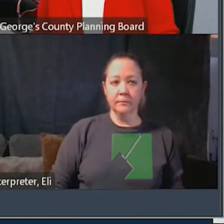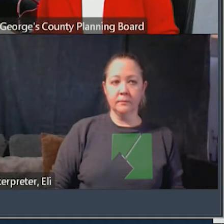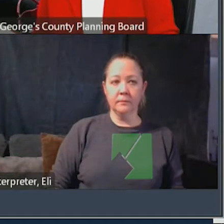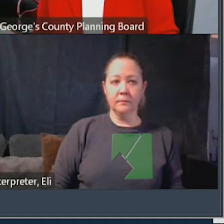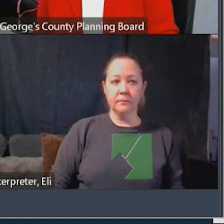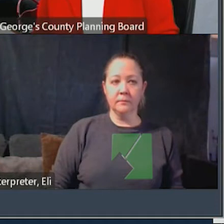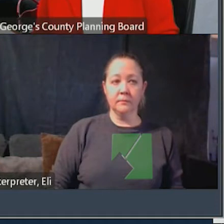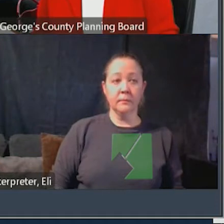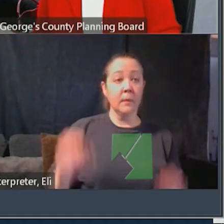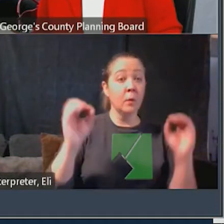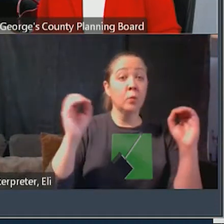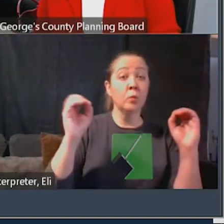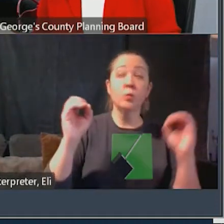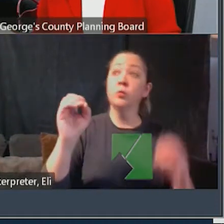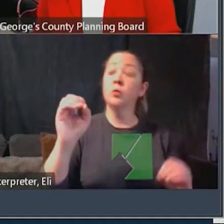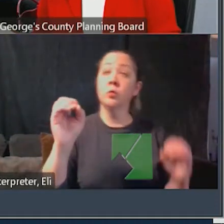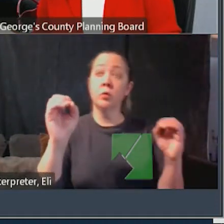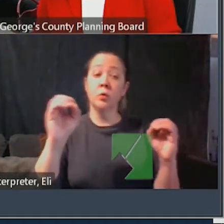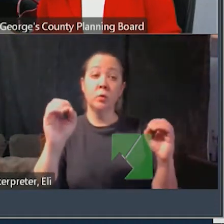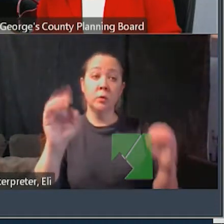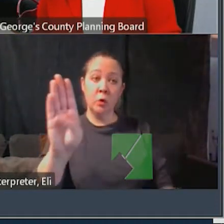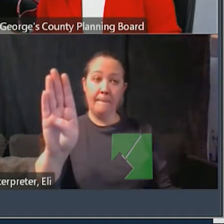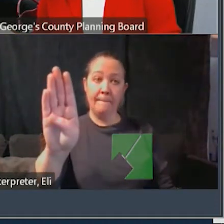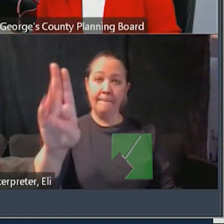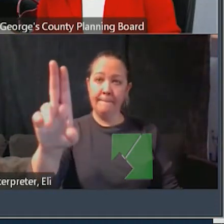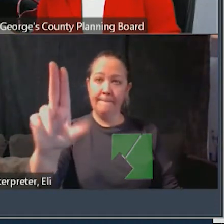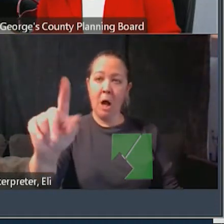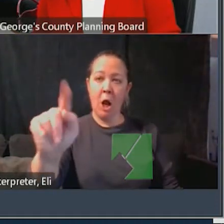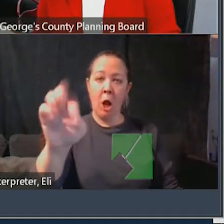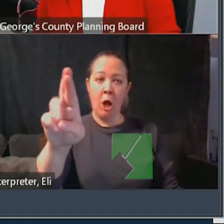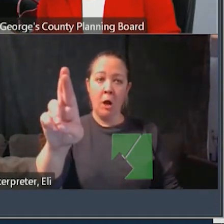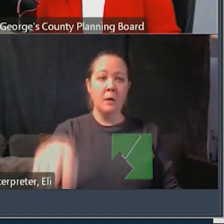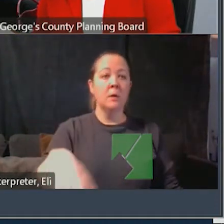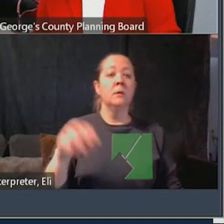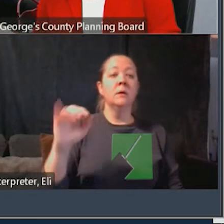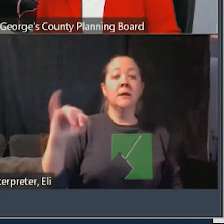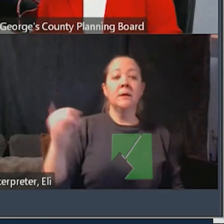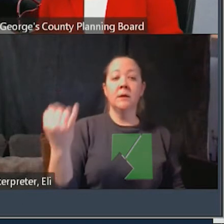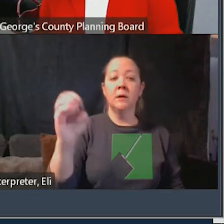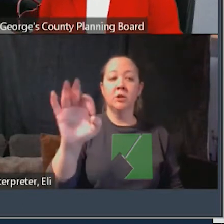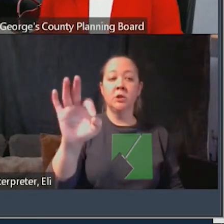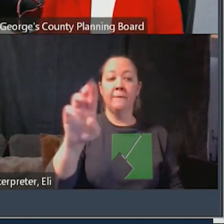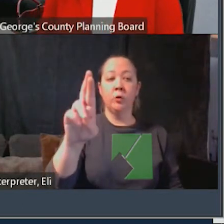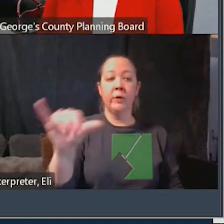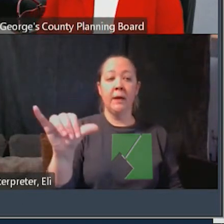No Butler. Okay. Jeffrey Bingham? Yes, Madam Chair, I'm on. Wonderful. Okay.